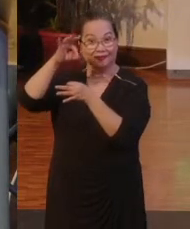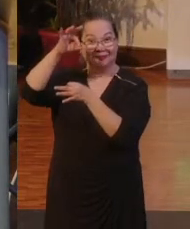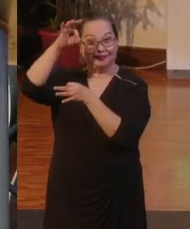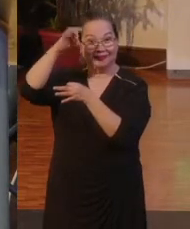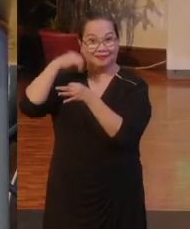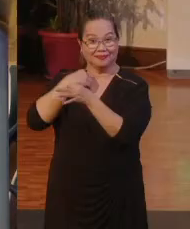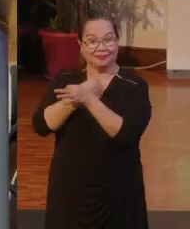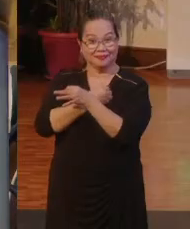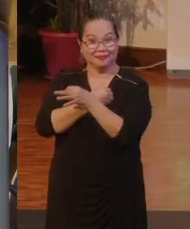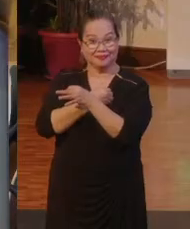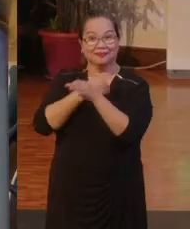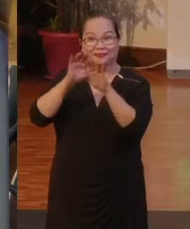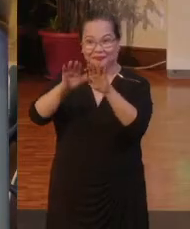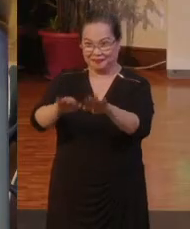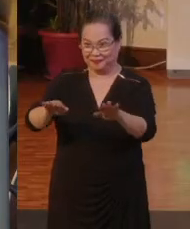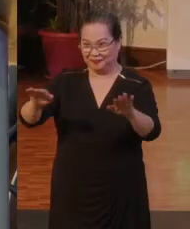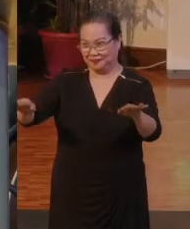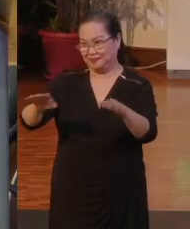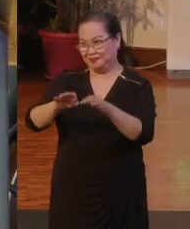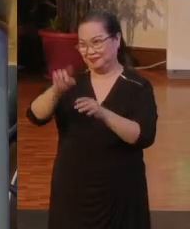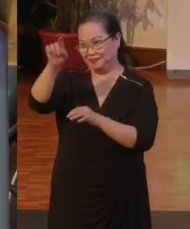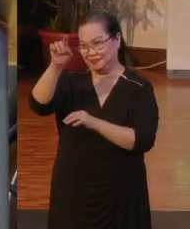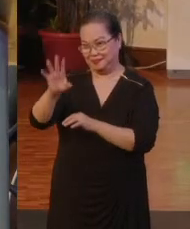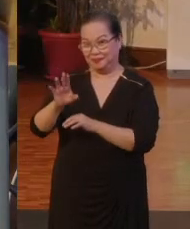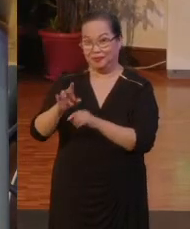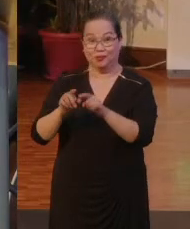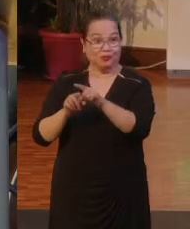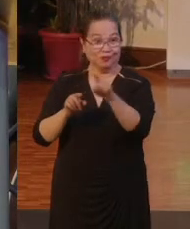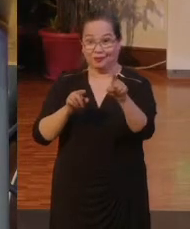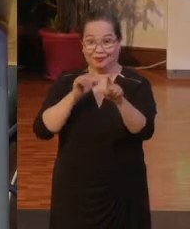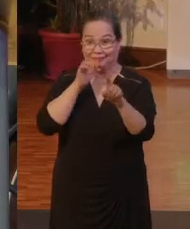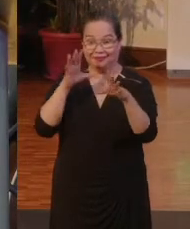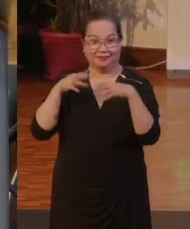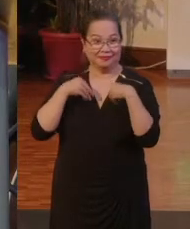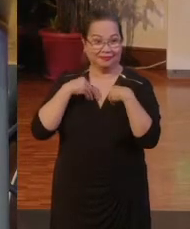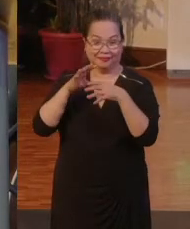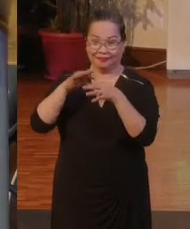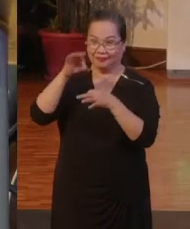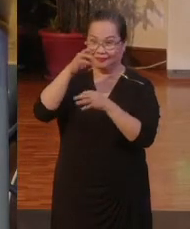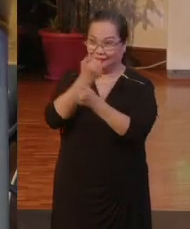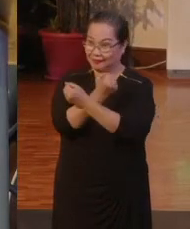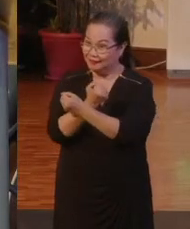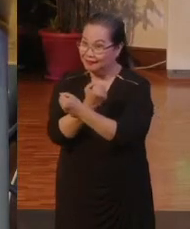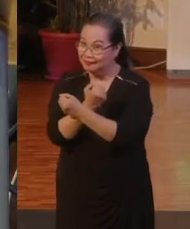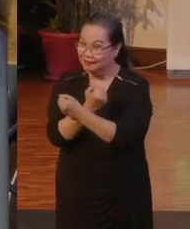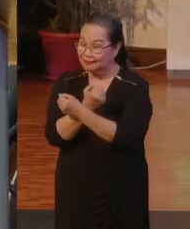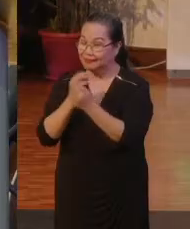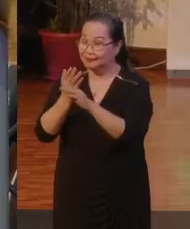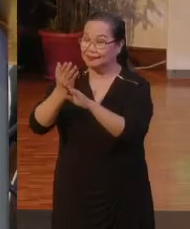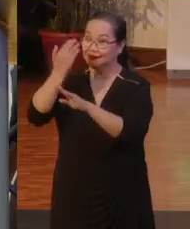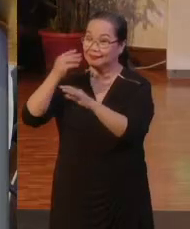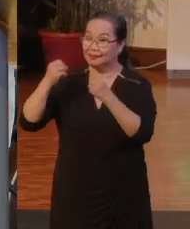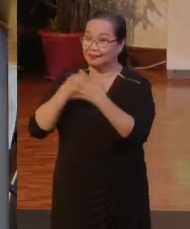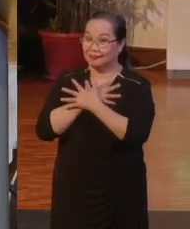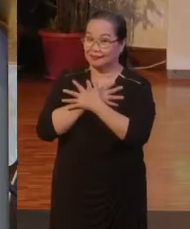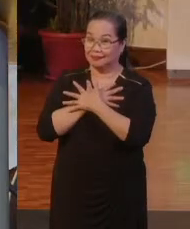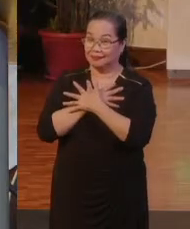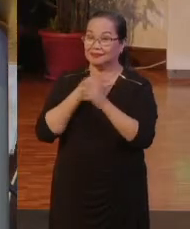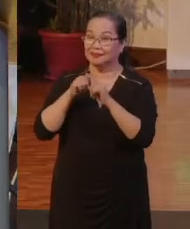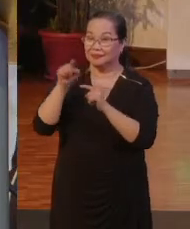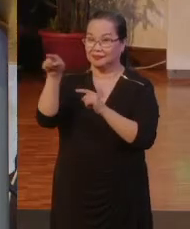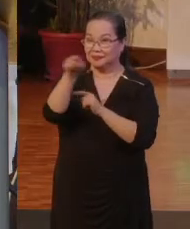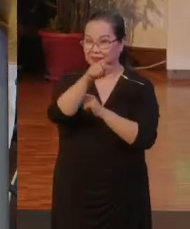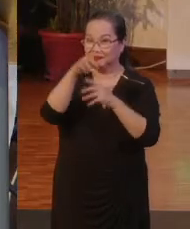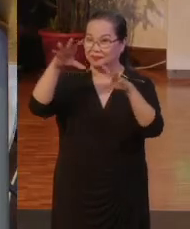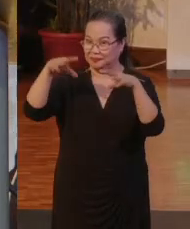are sons of God. For you did not receive the spirit of slavery to fall back into fear, but you